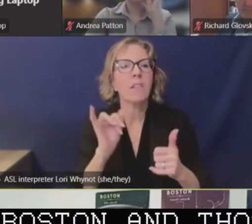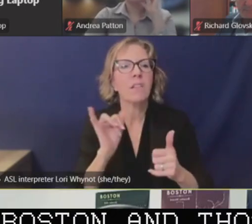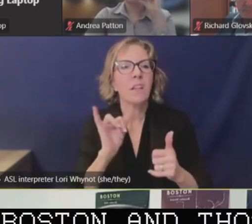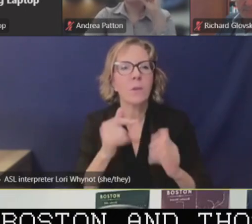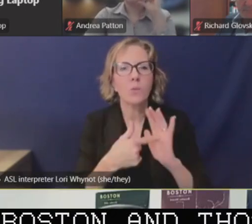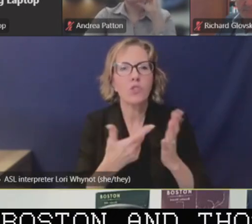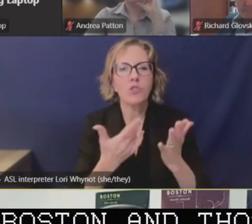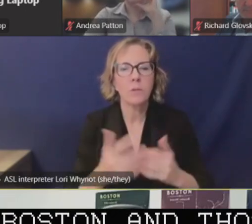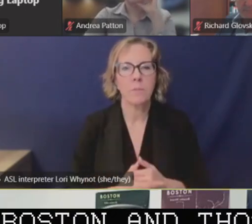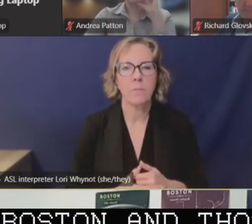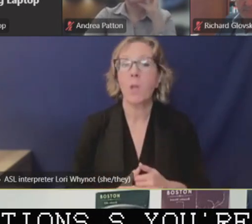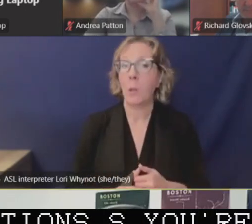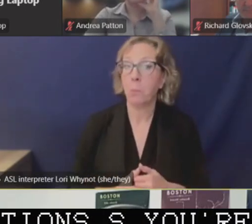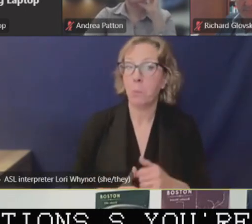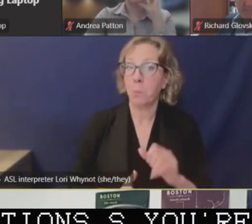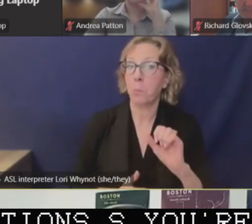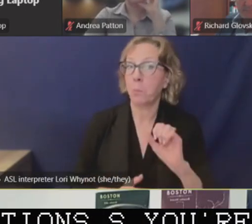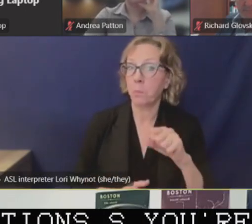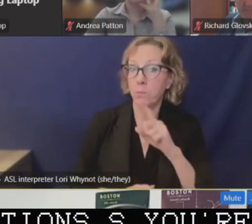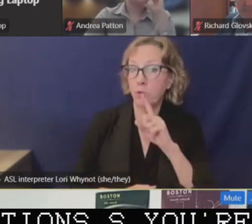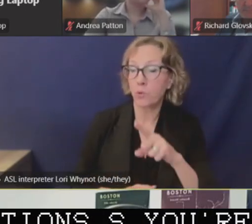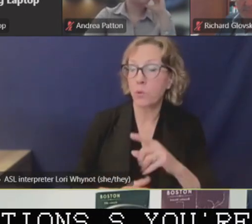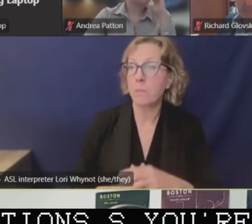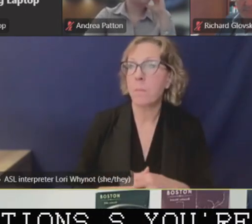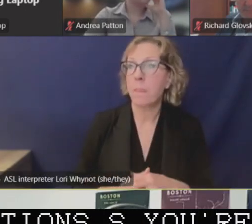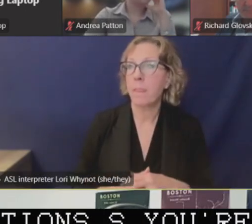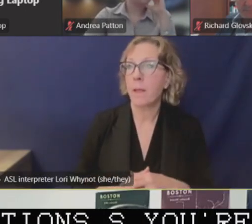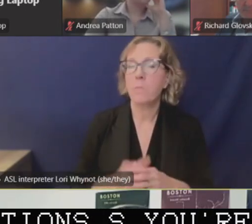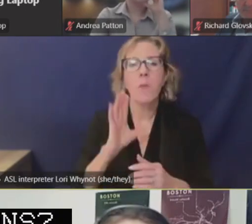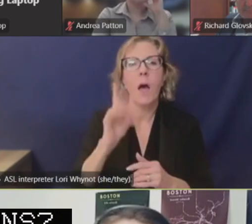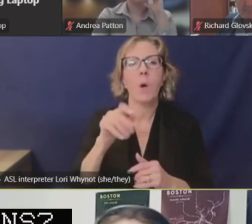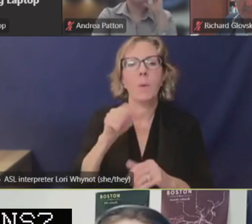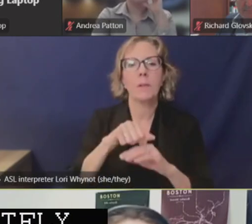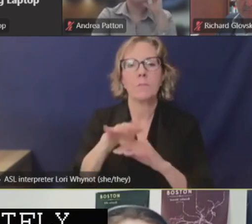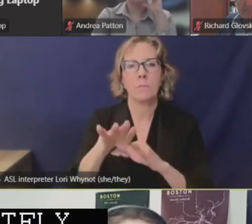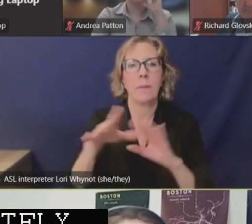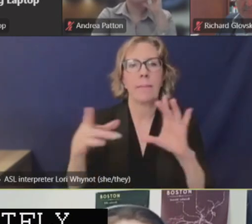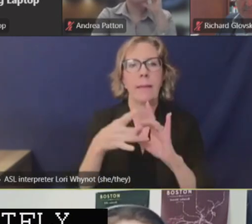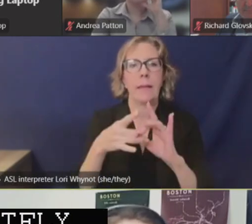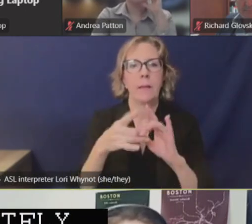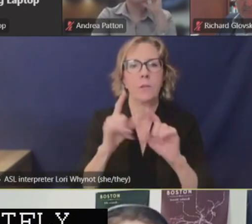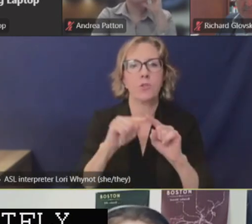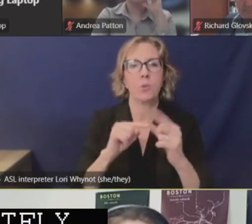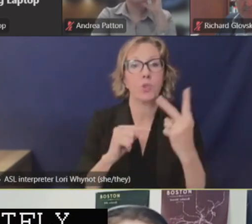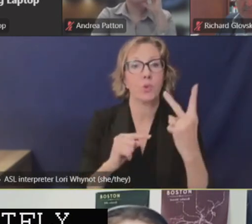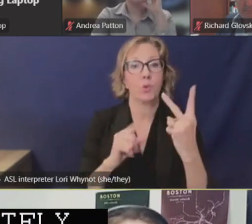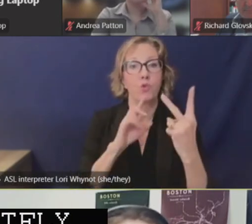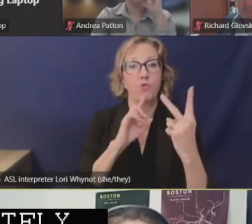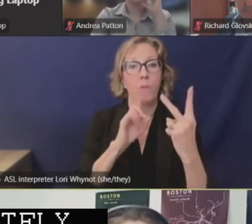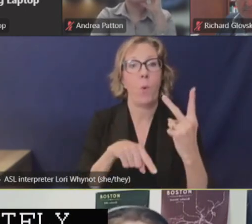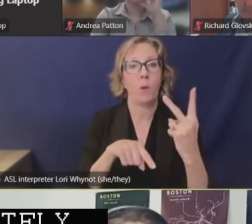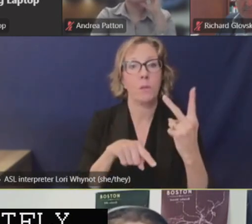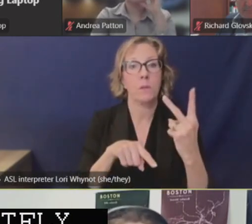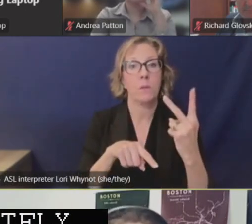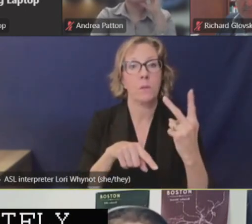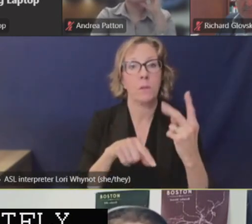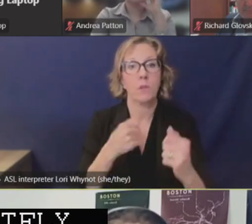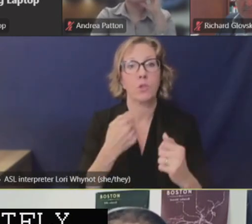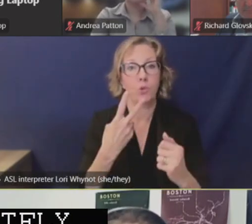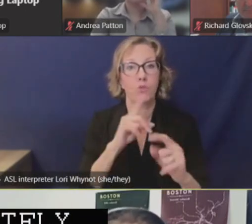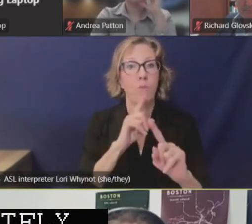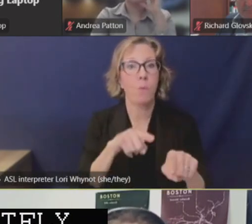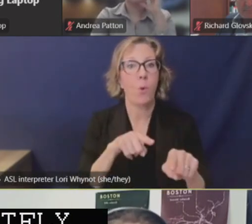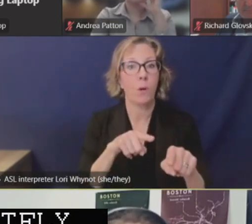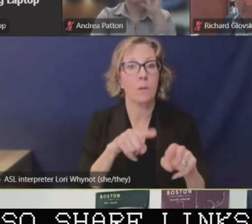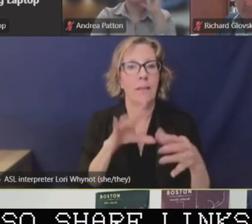Definitely. I'll also share links to those two reports in the chat, so you're welcome to read those over a